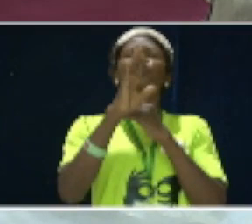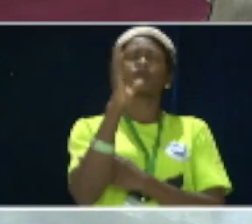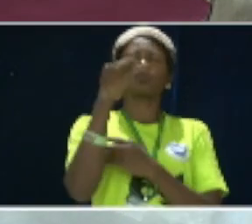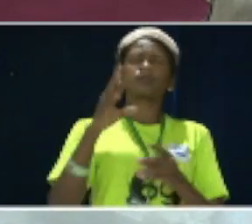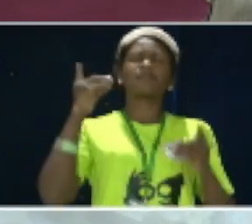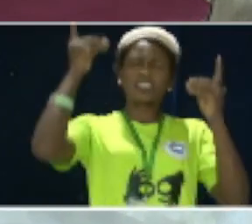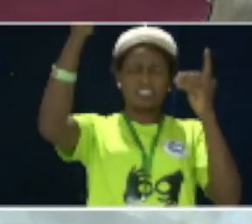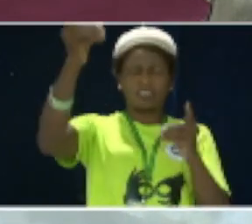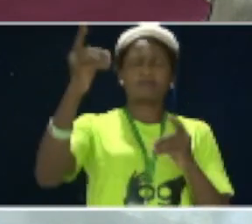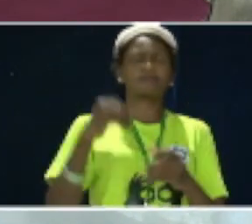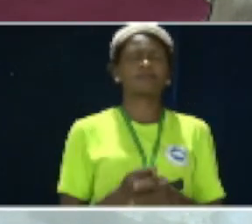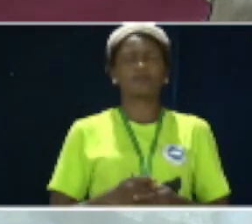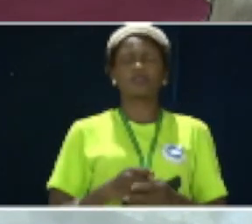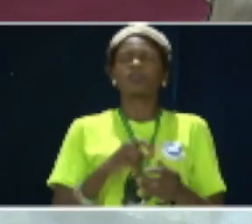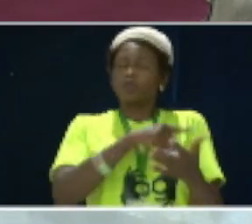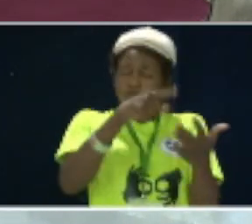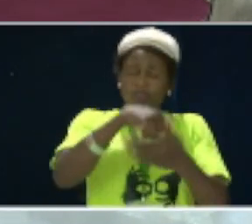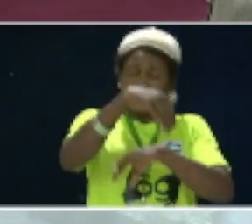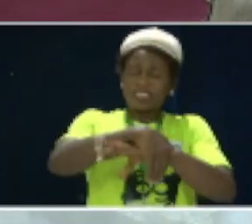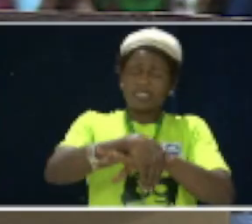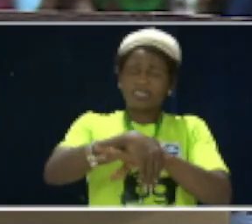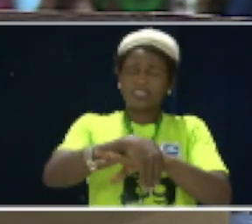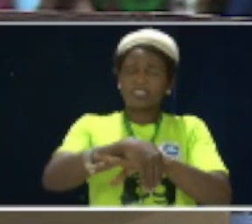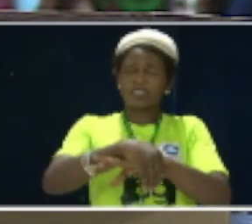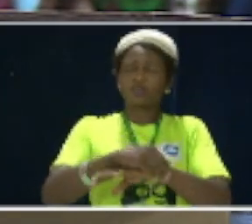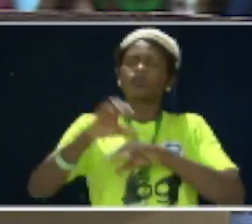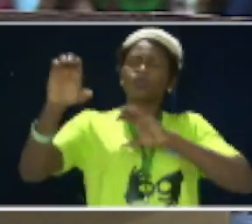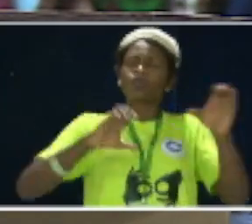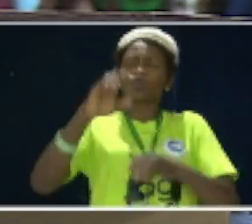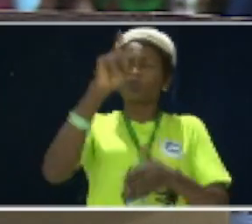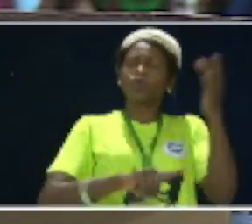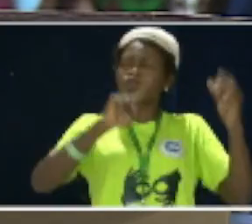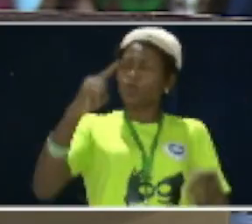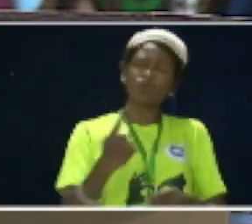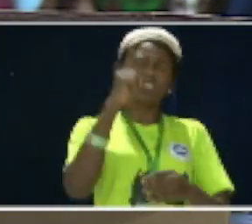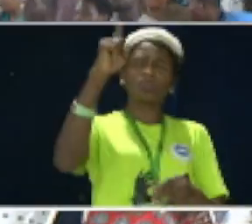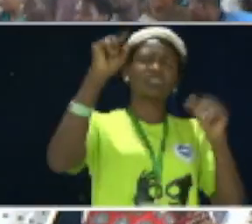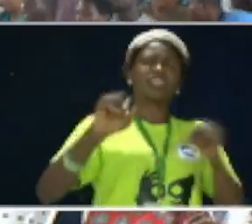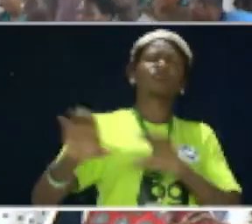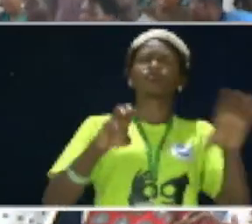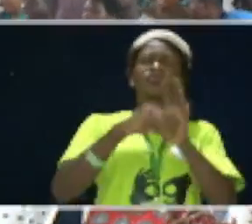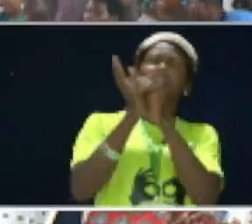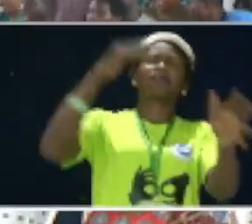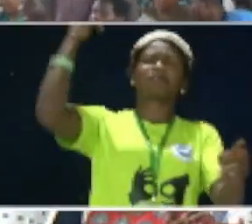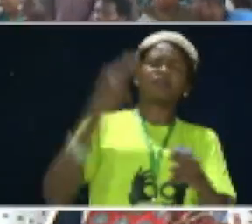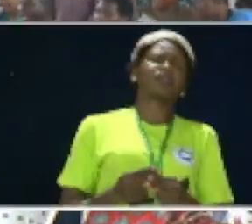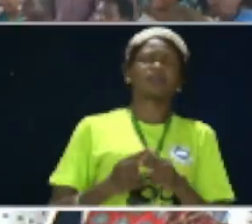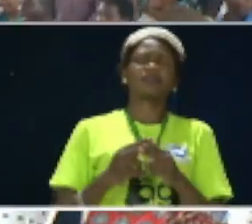destiny, tonight, do what only you can do.